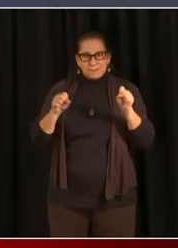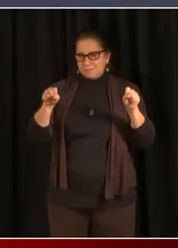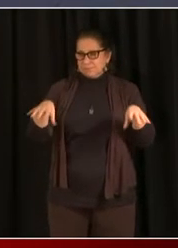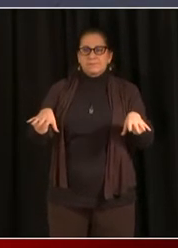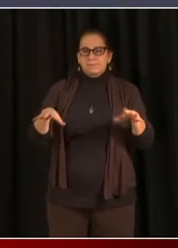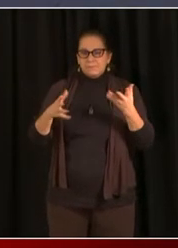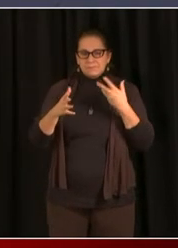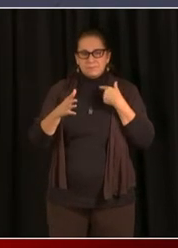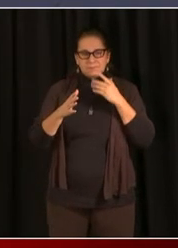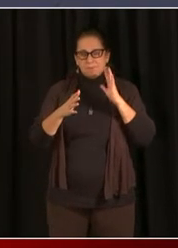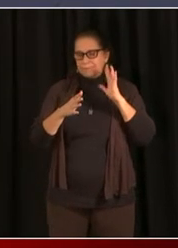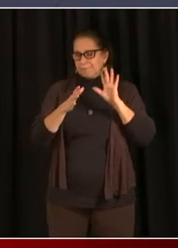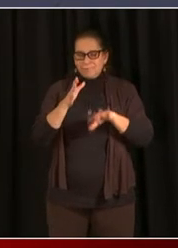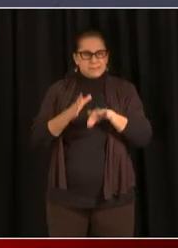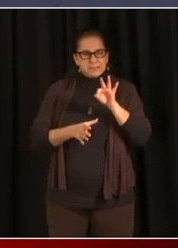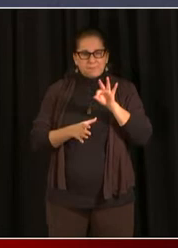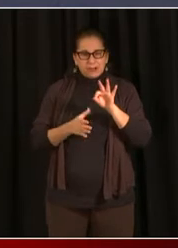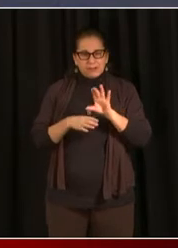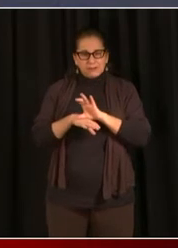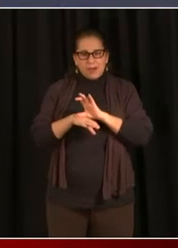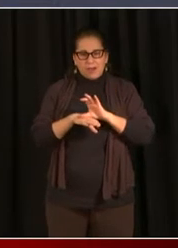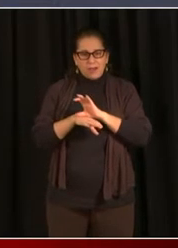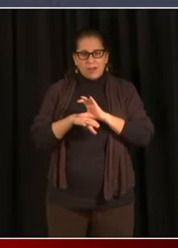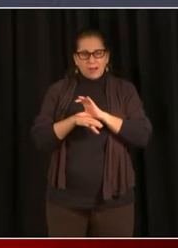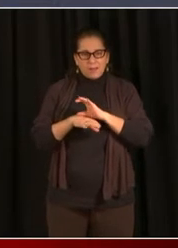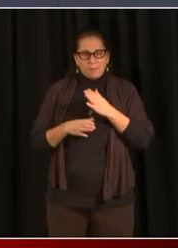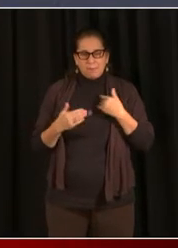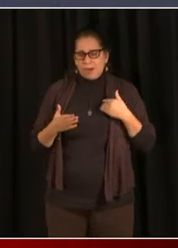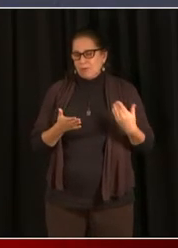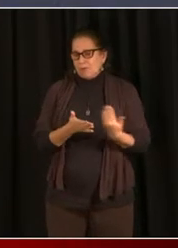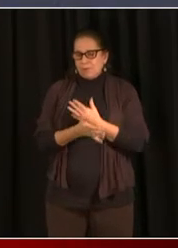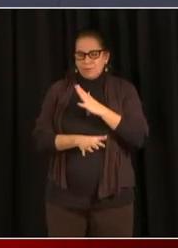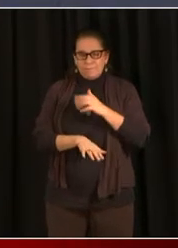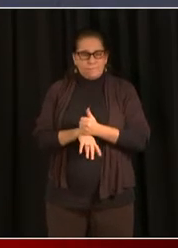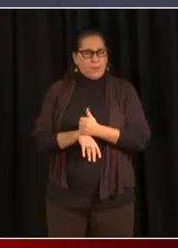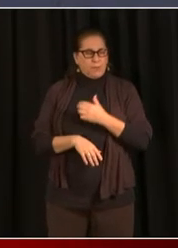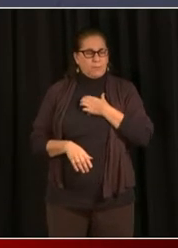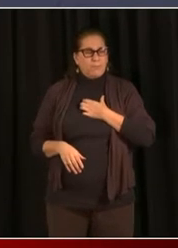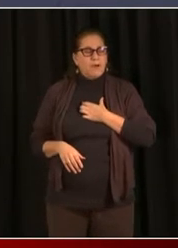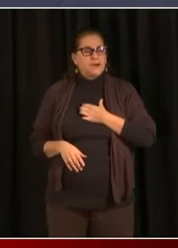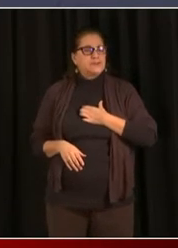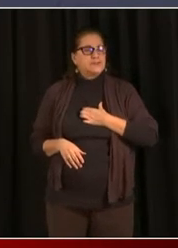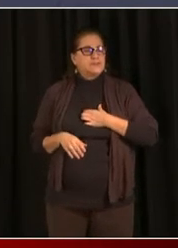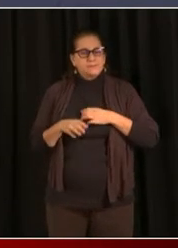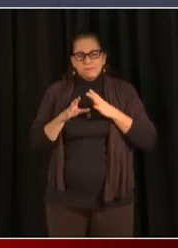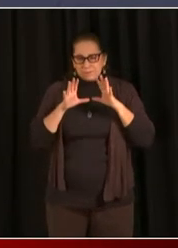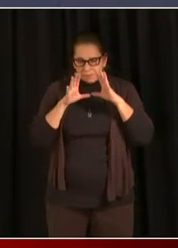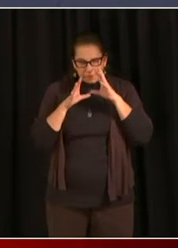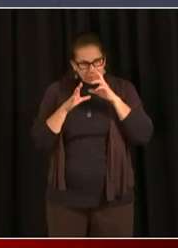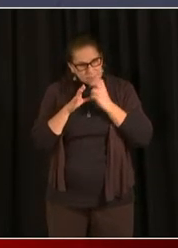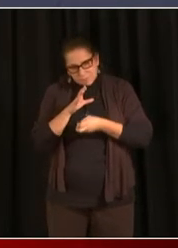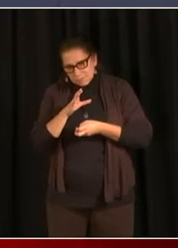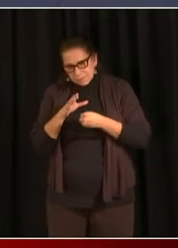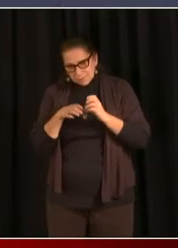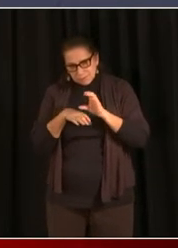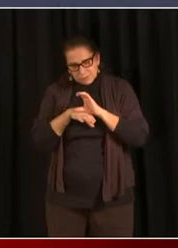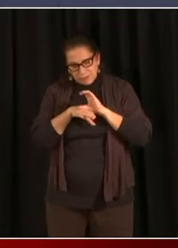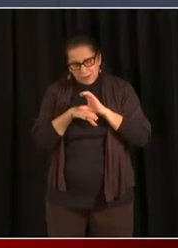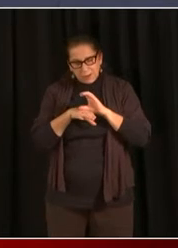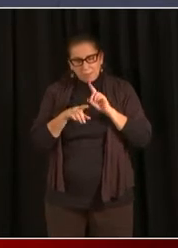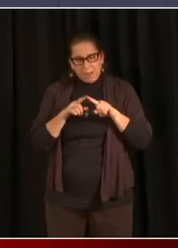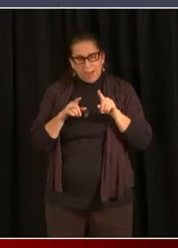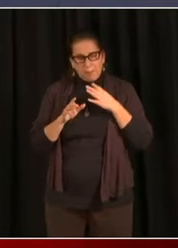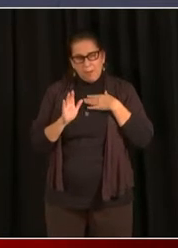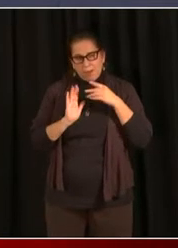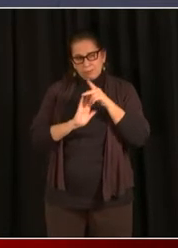became my passion. And well, since the beginning, I